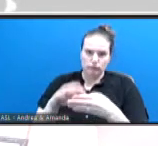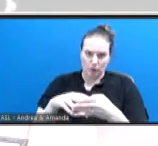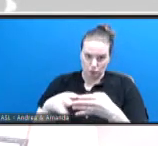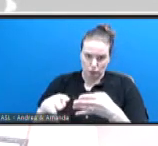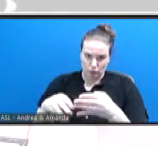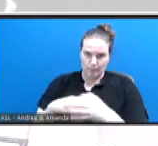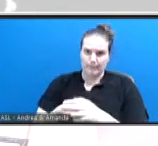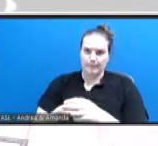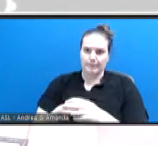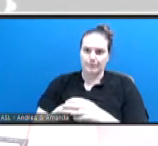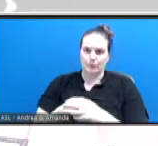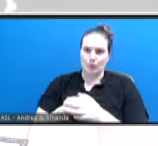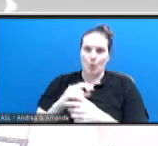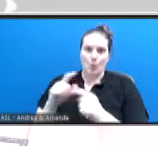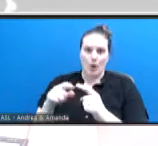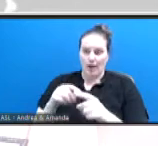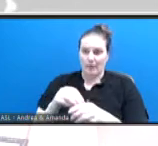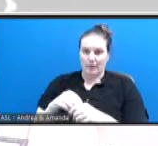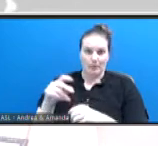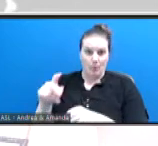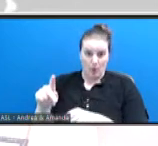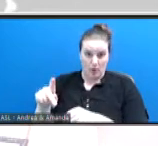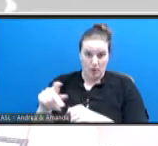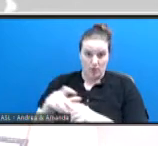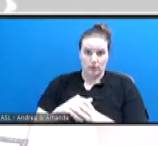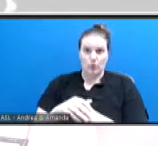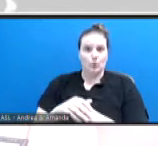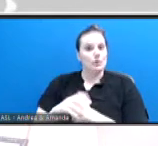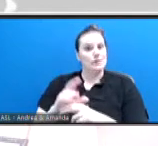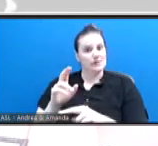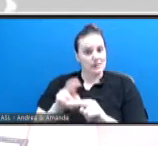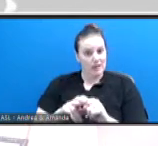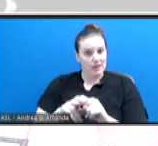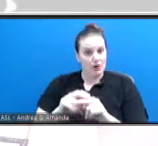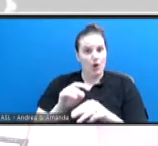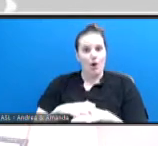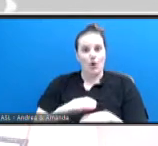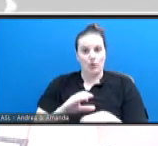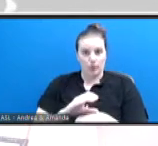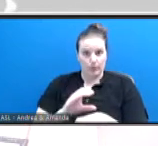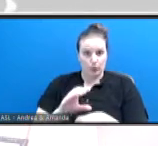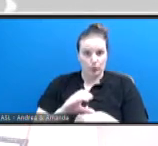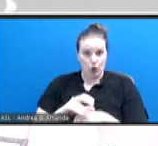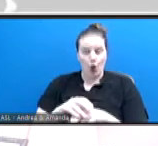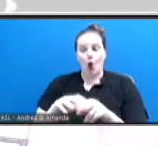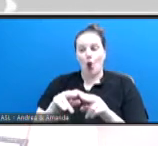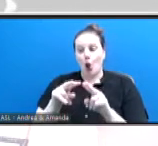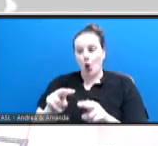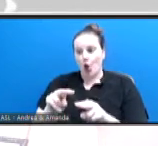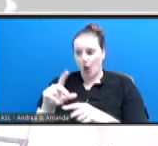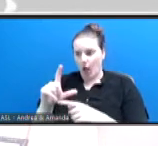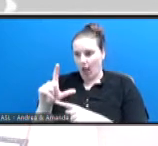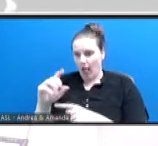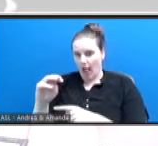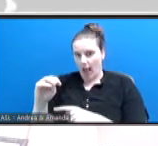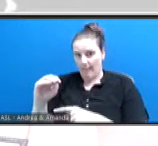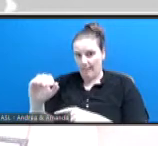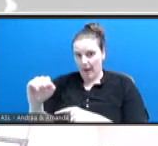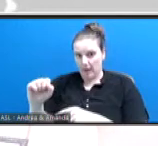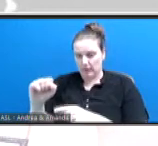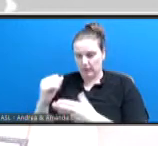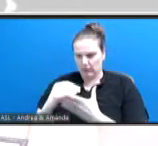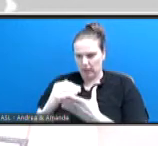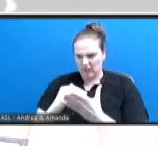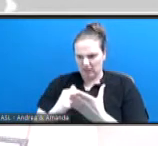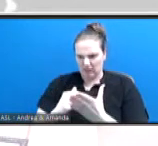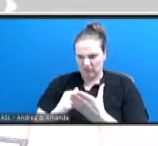And when I was in Portland, we sat down on the computer and looked at the LMS listings back